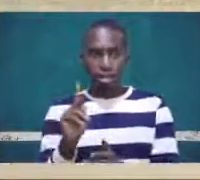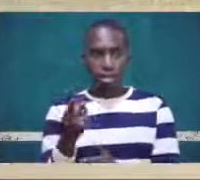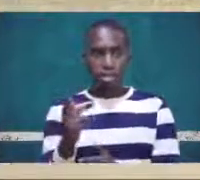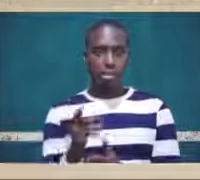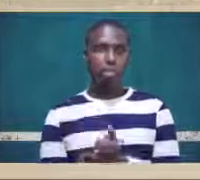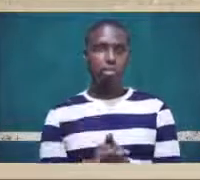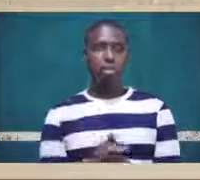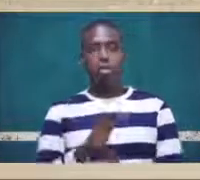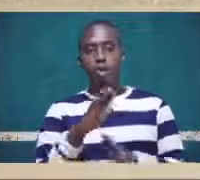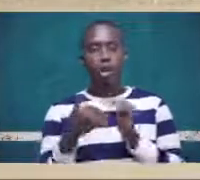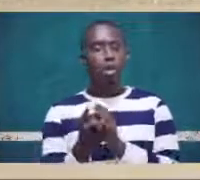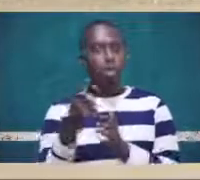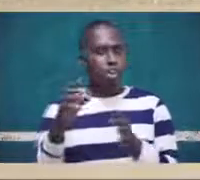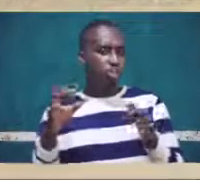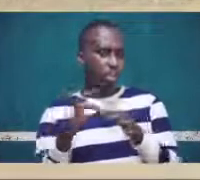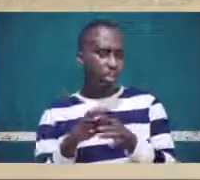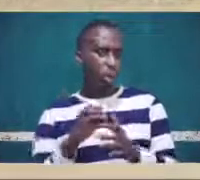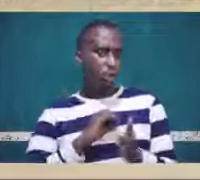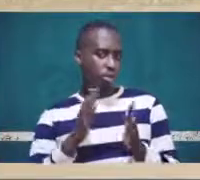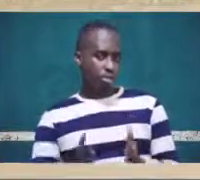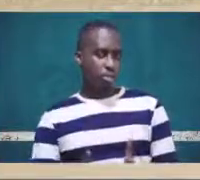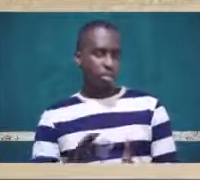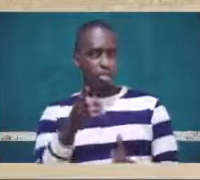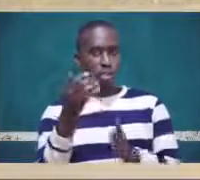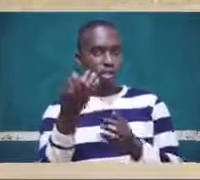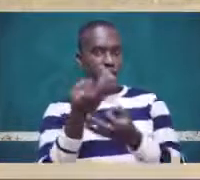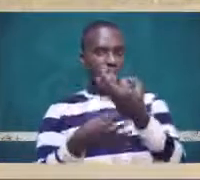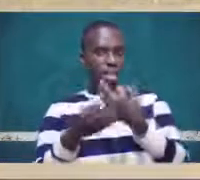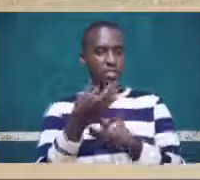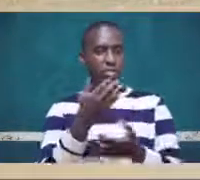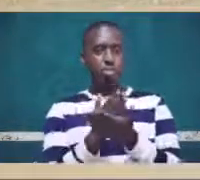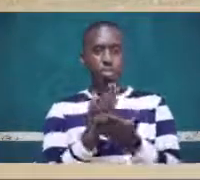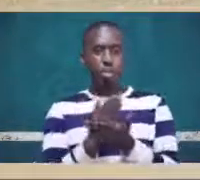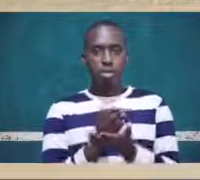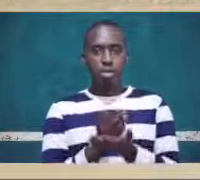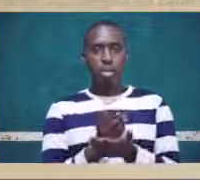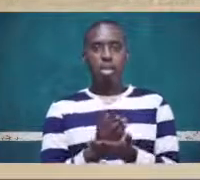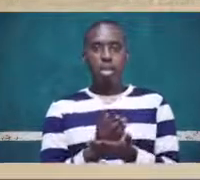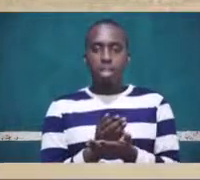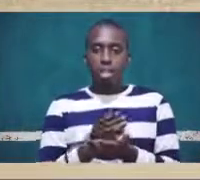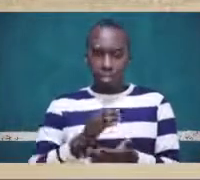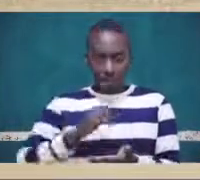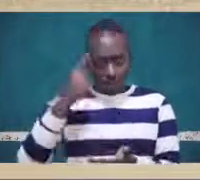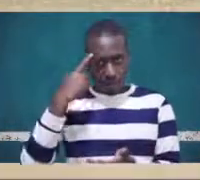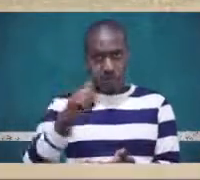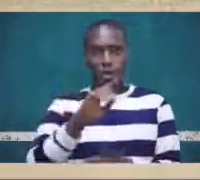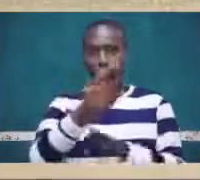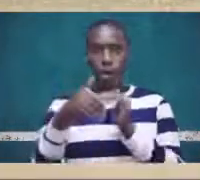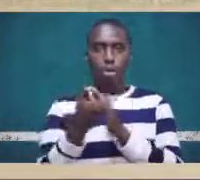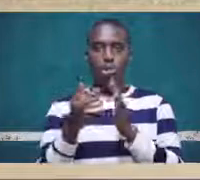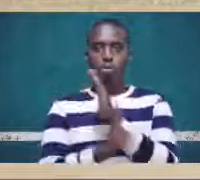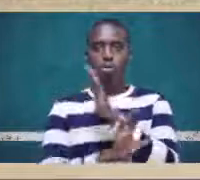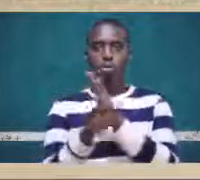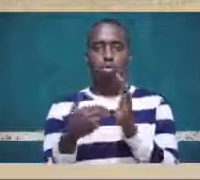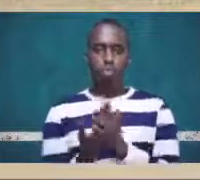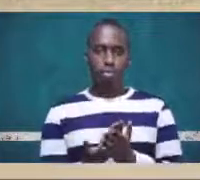contribute. That is joint ownership. And this industry will be owned by all these member states. They will